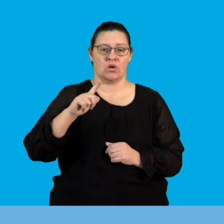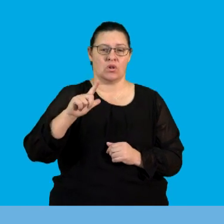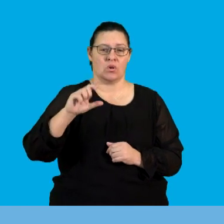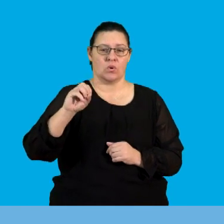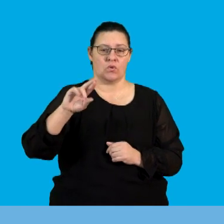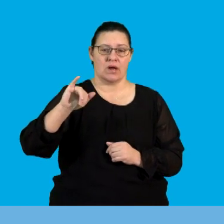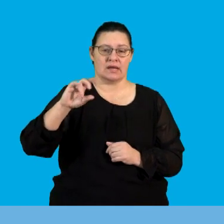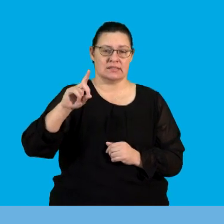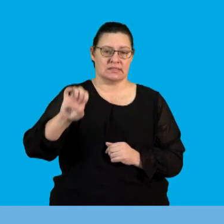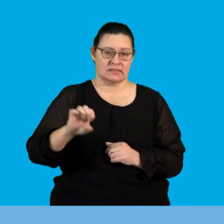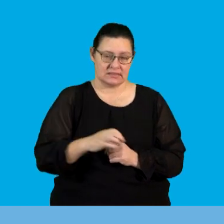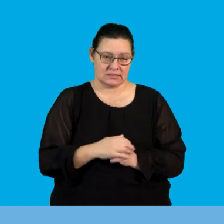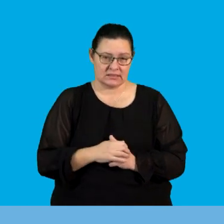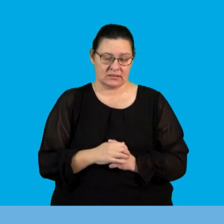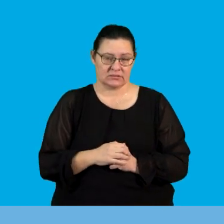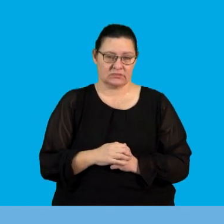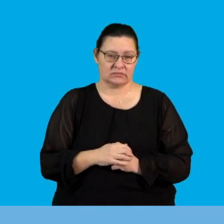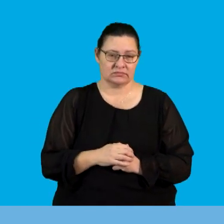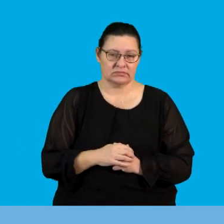to be forming, starting with the sodium,